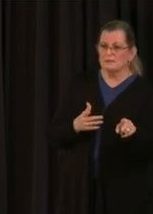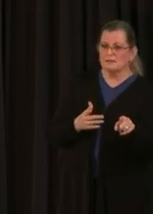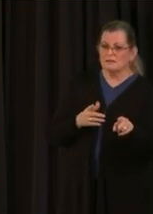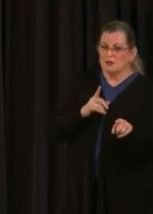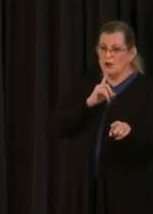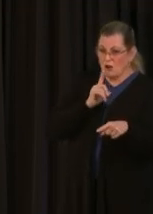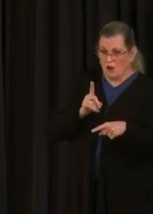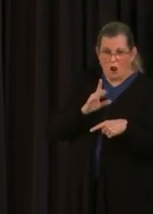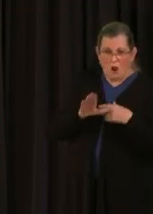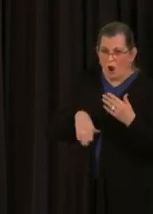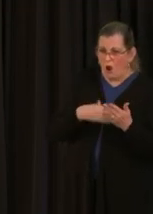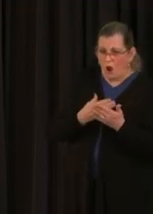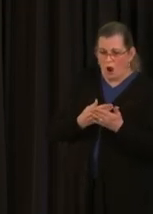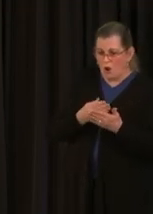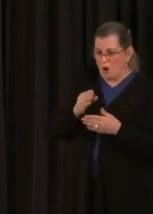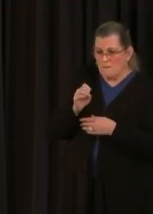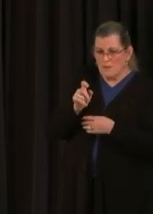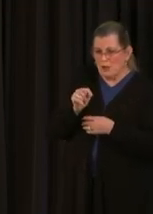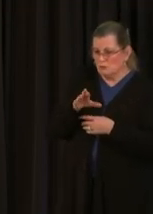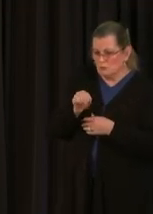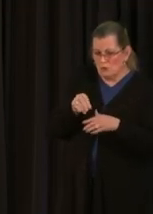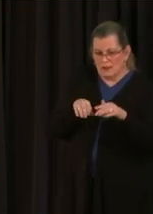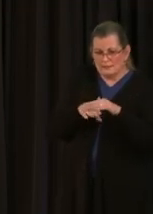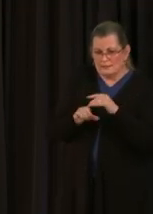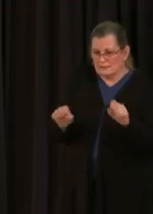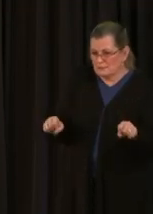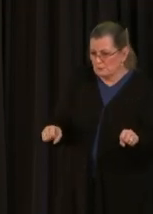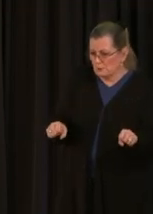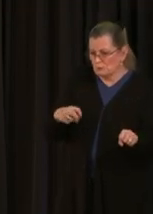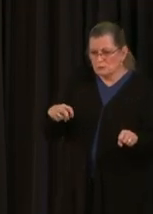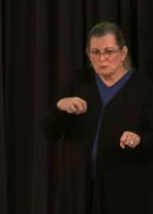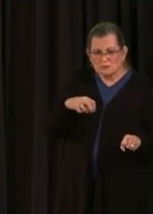No, you go ahead, Tracy. You're better equipped to answer that than I am.